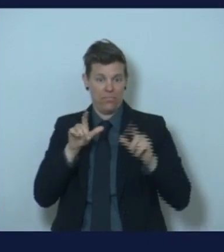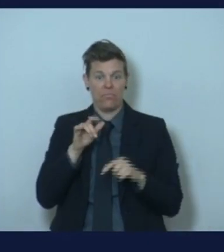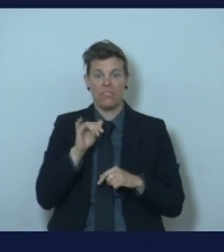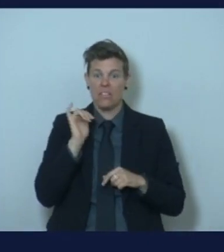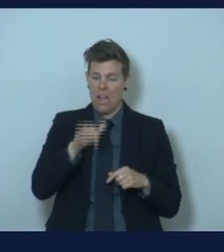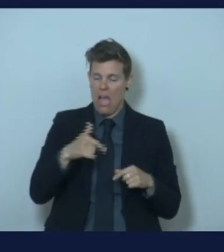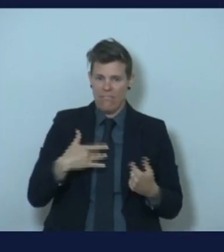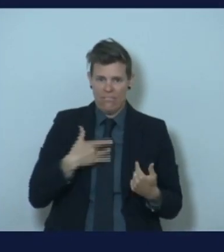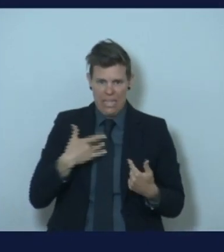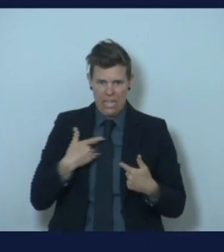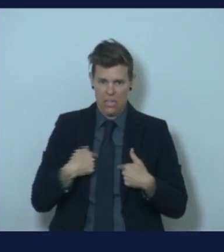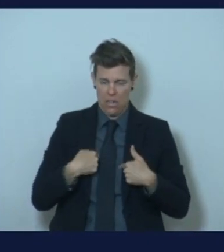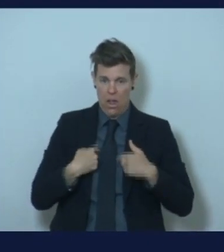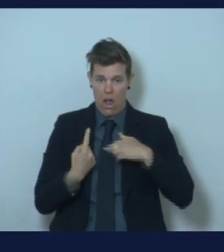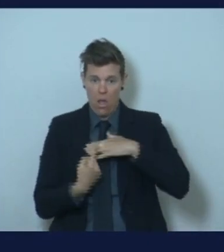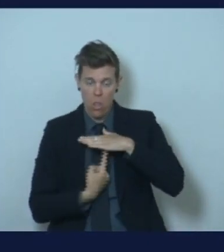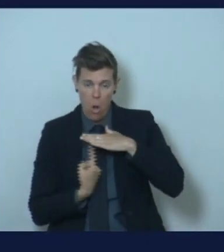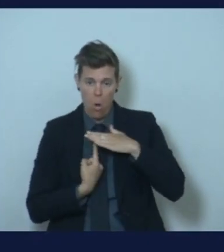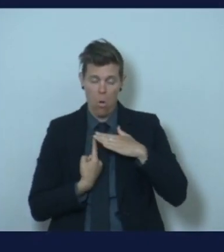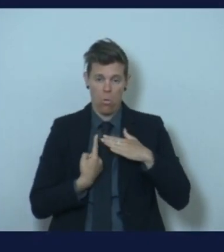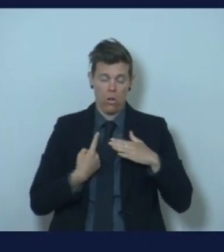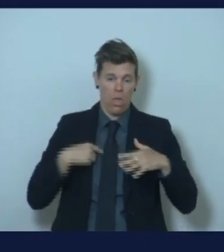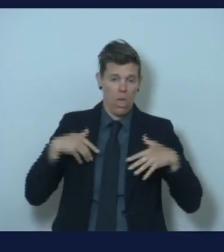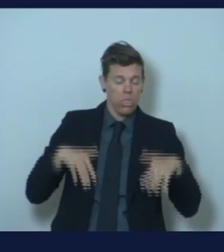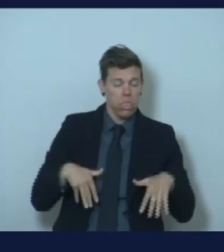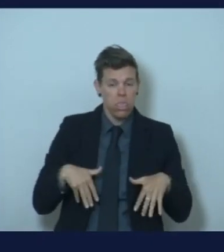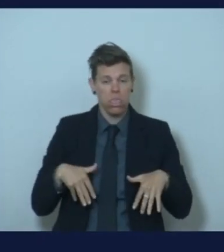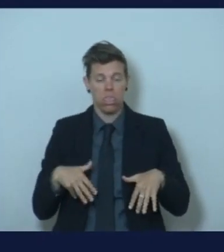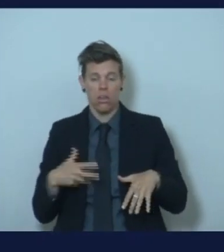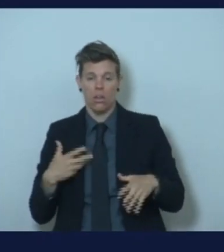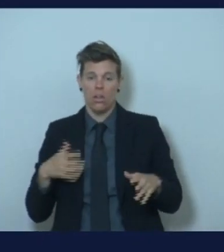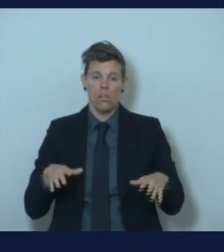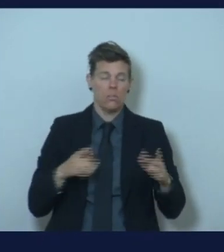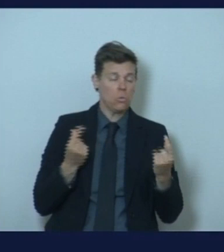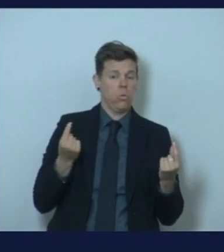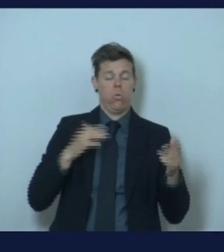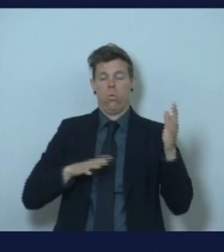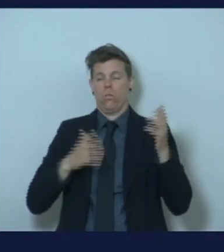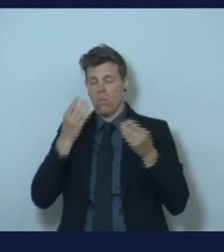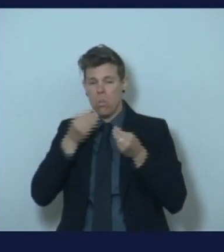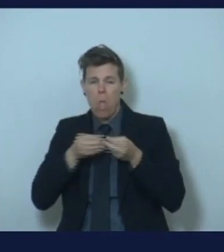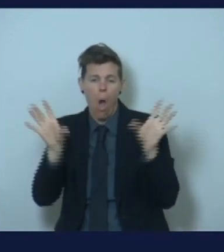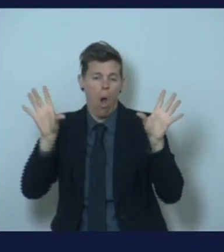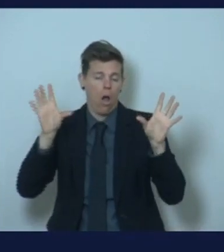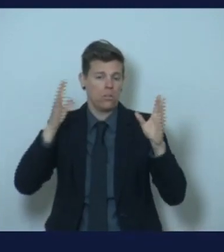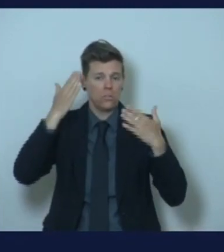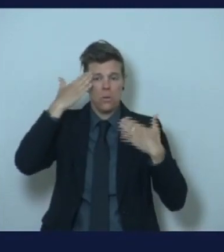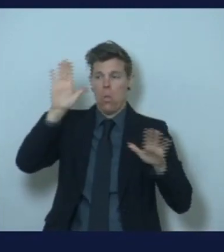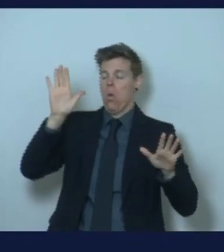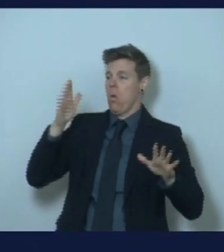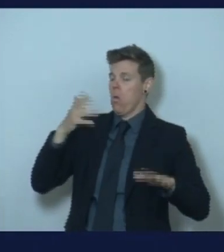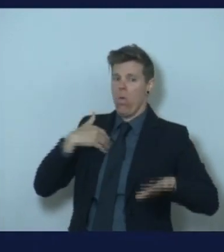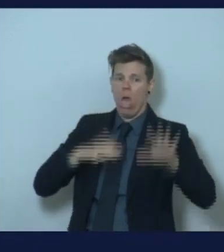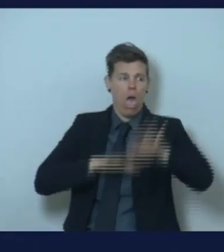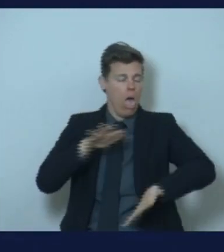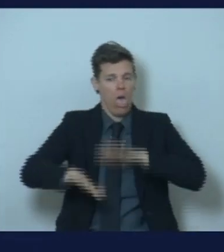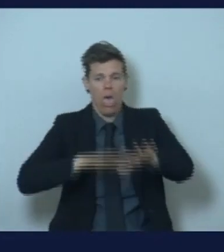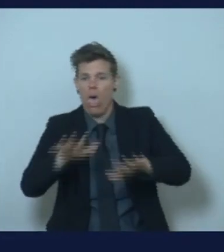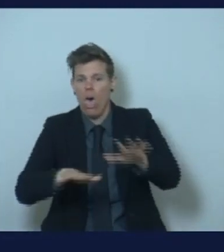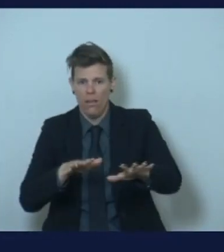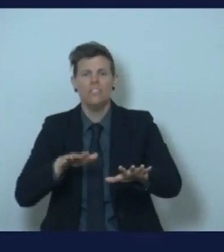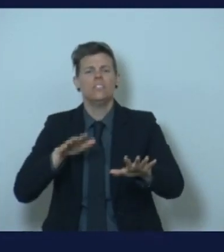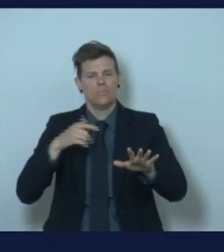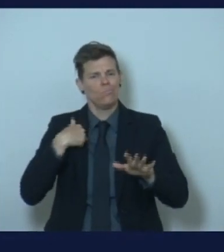that feeling like we have no new normal? Well, we do believe that addressing economic issues and